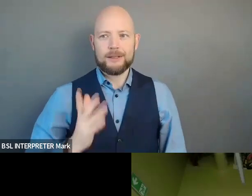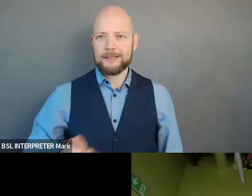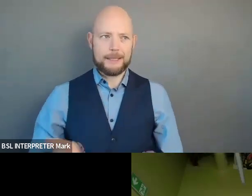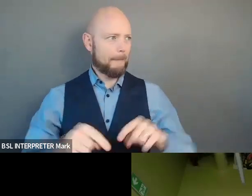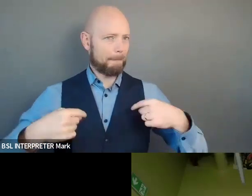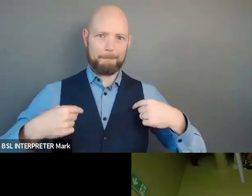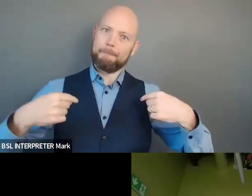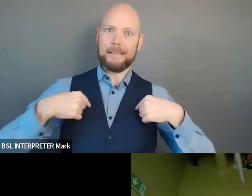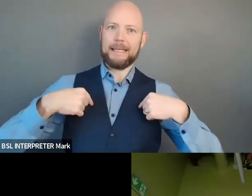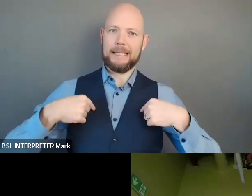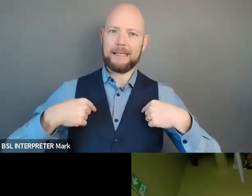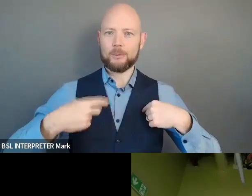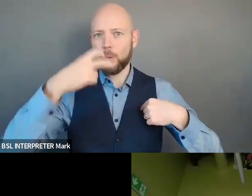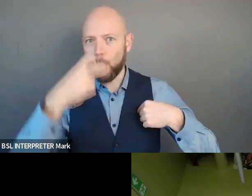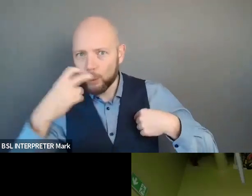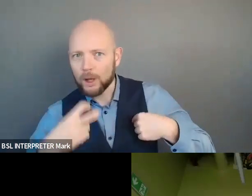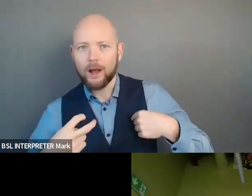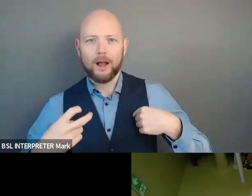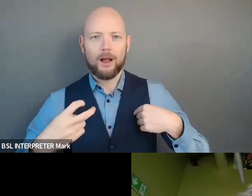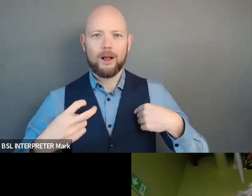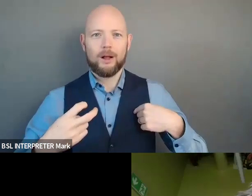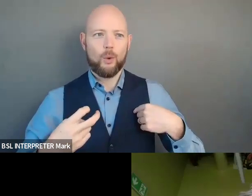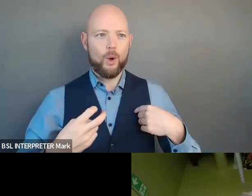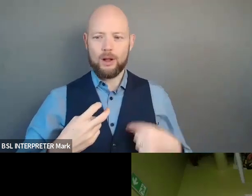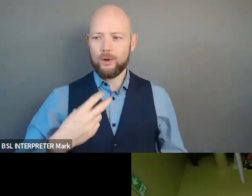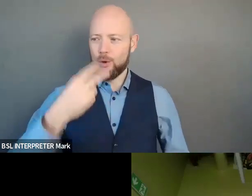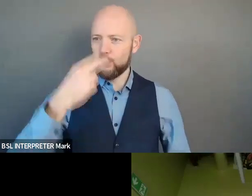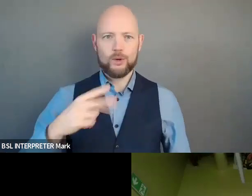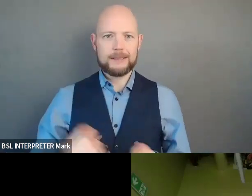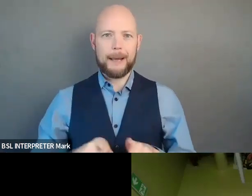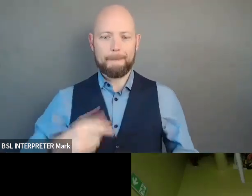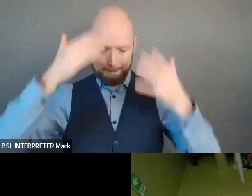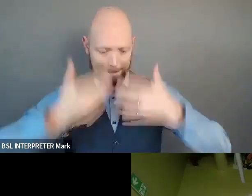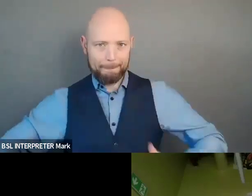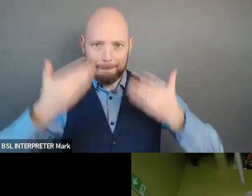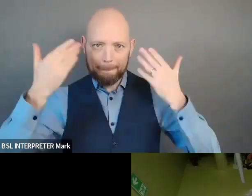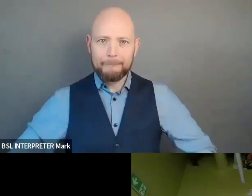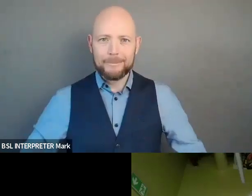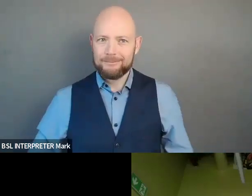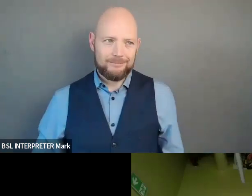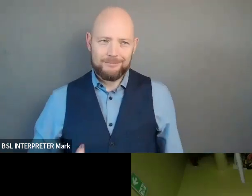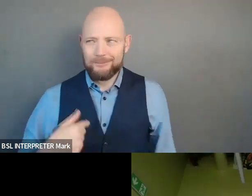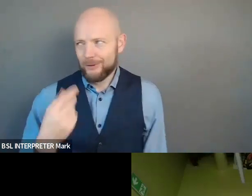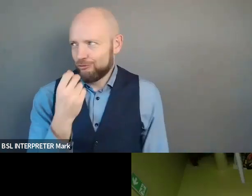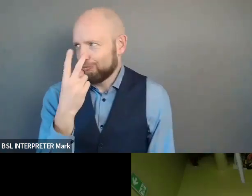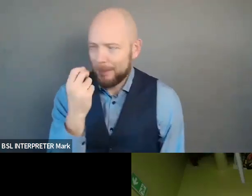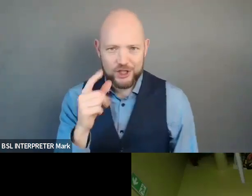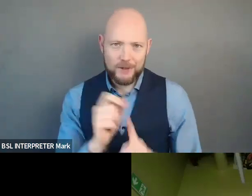don't need to be my age. You don't need to look like me to be a good peer reviewer. In fact, I'm a rubbish peer